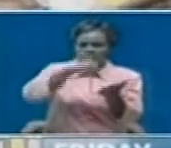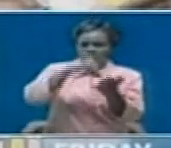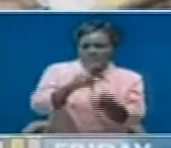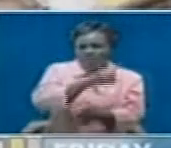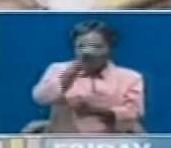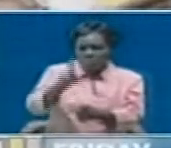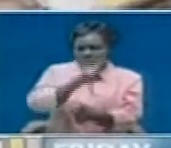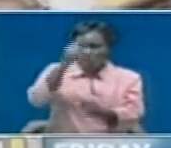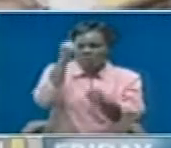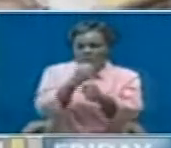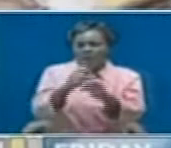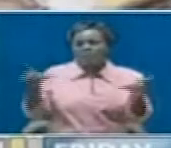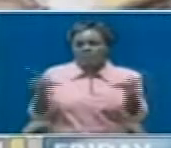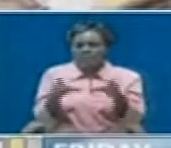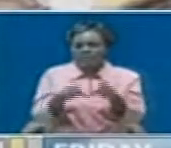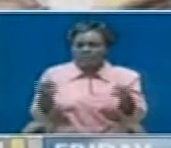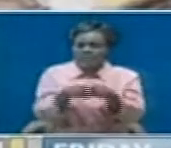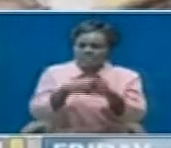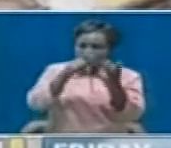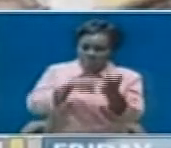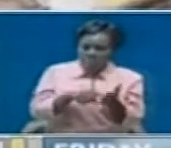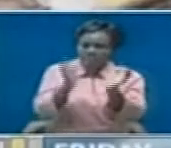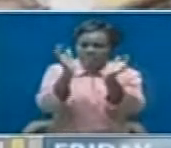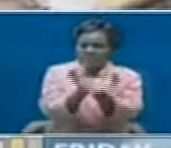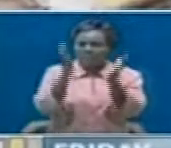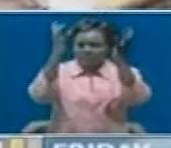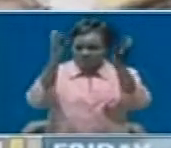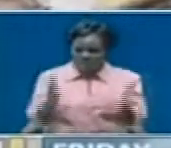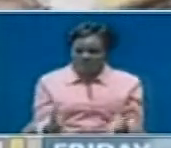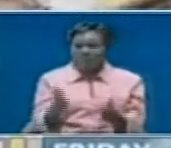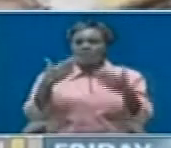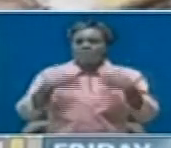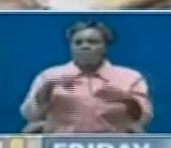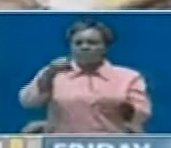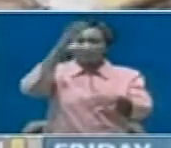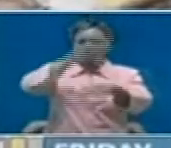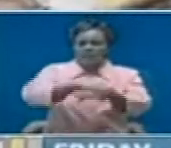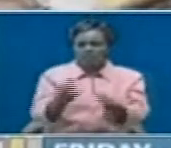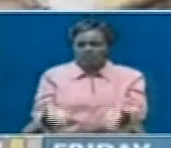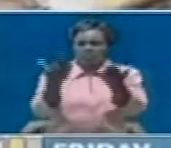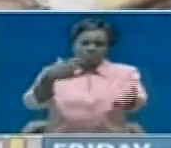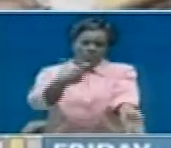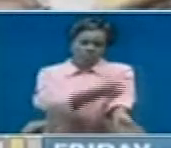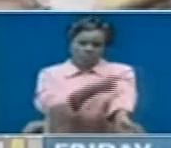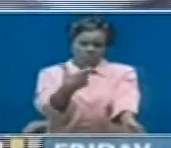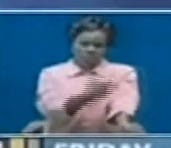work permits. It also stressed that tough measures will be put in place to punish those who are caught promoting the vice.